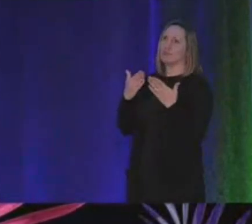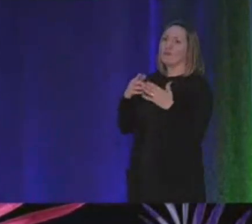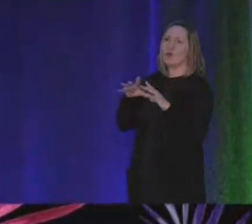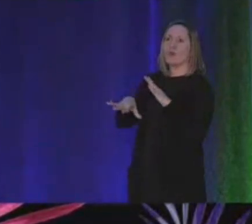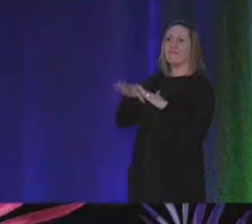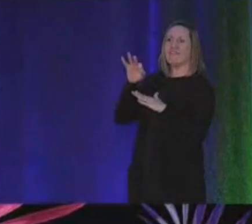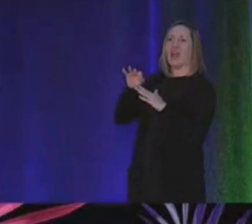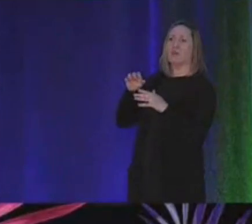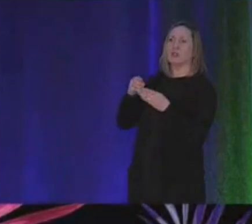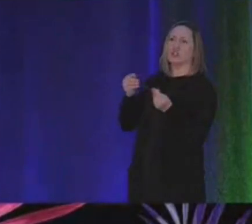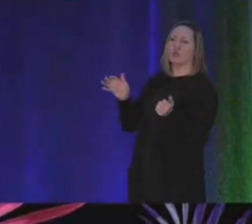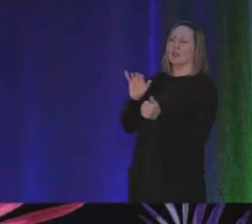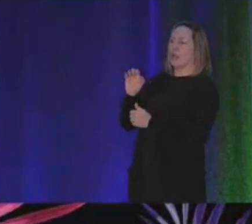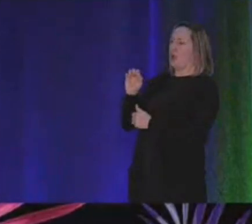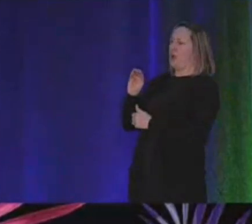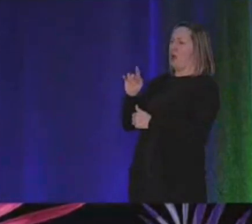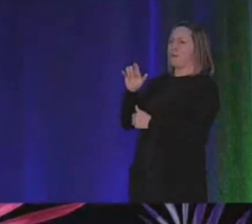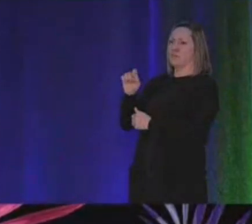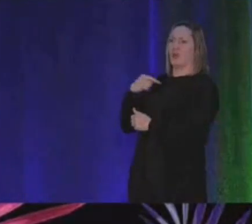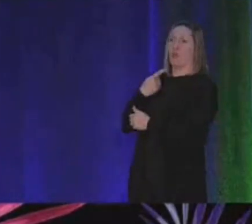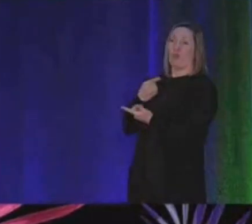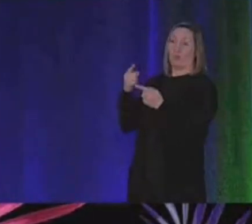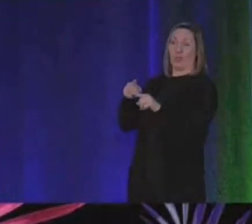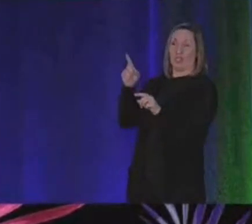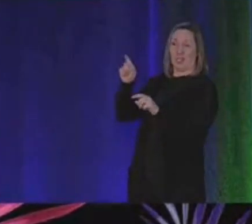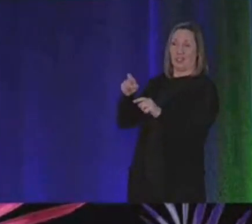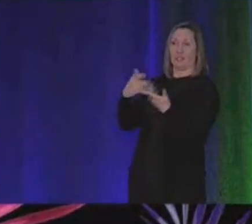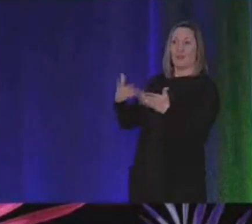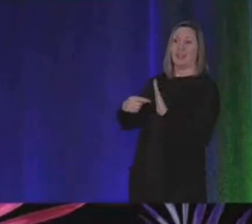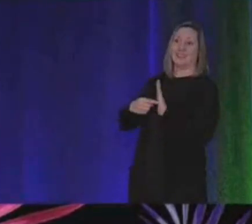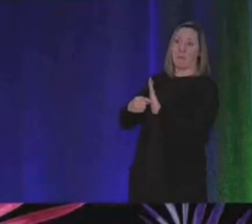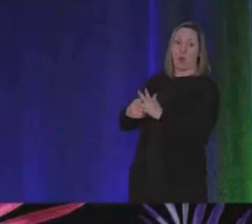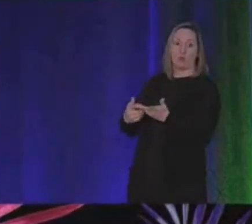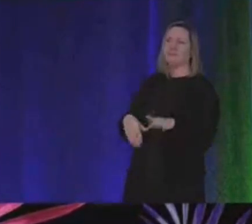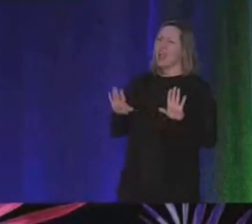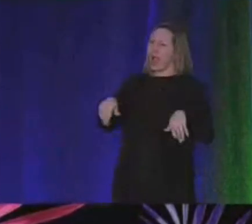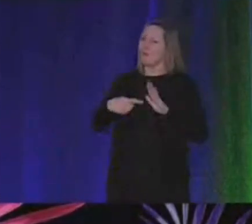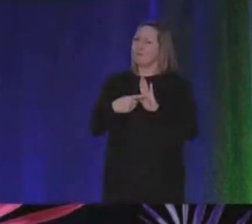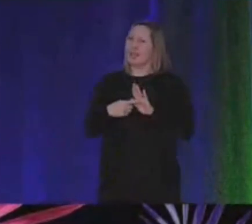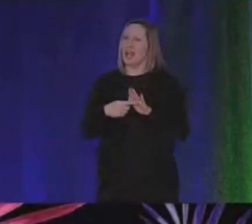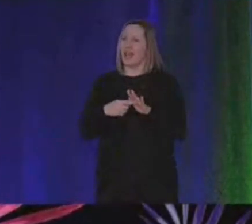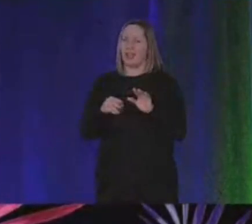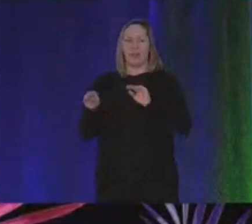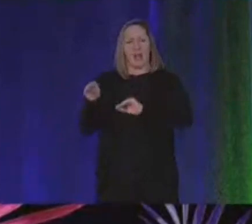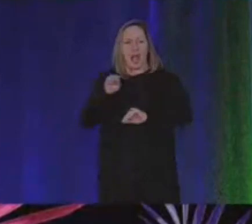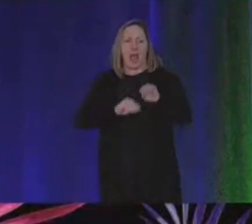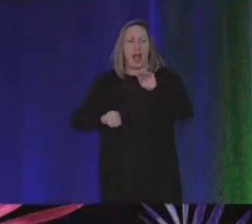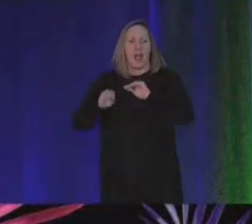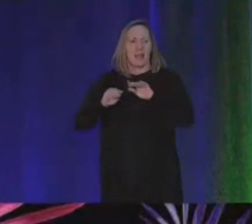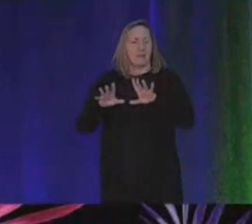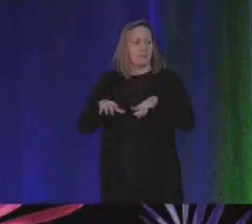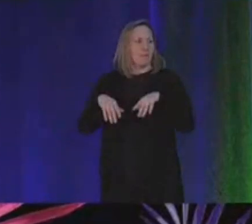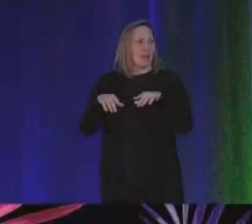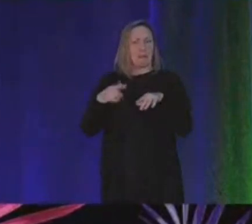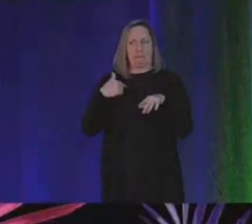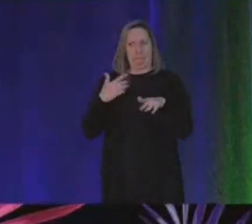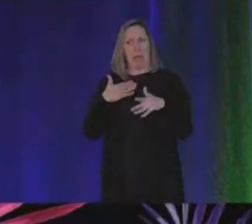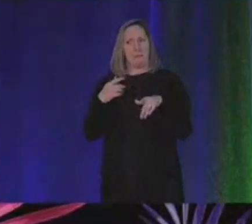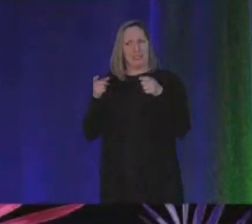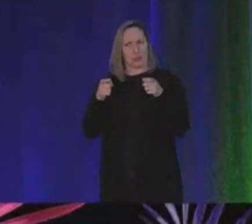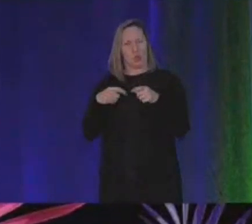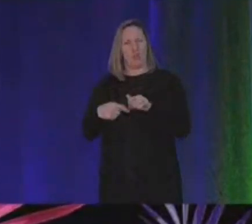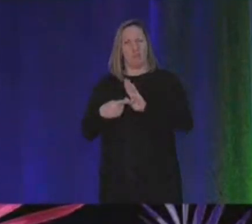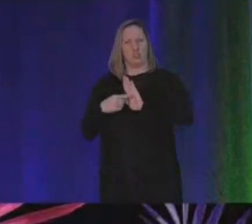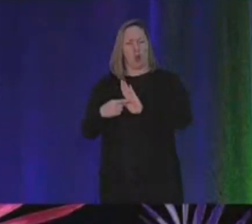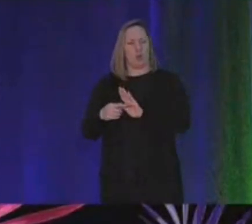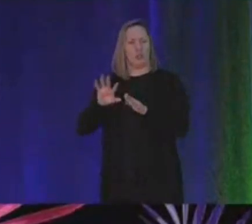it. So yeah, should we just go into the demo? Yeah, let's hop in over the demo. We'll play a little musical chairs. I'm going to take control for a little bit, and I'll just show you just